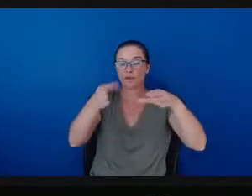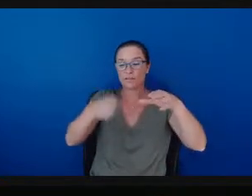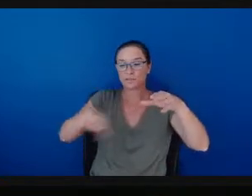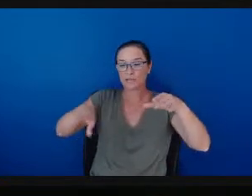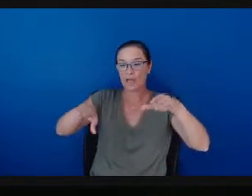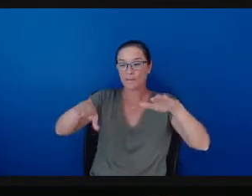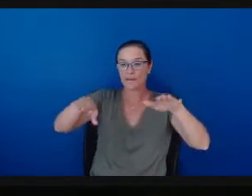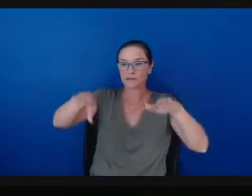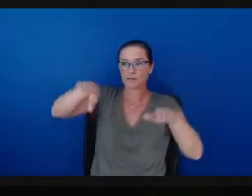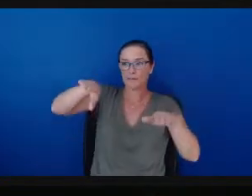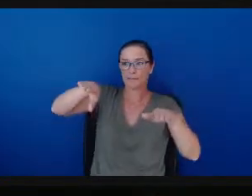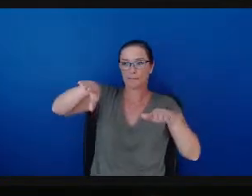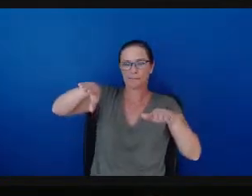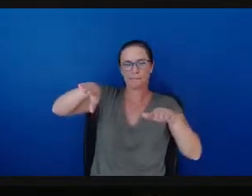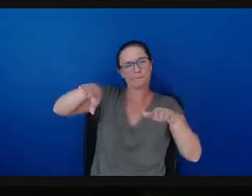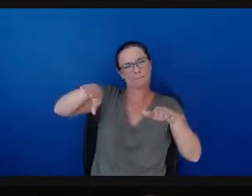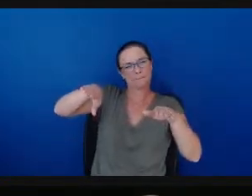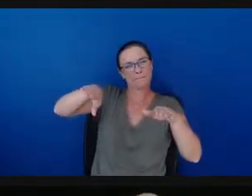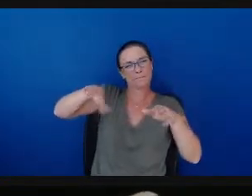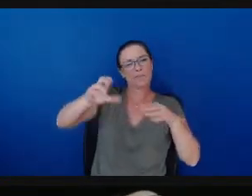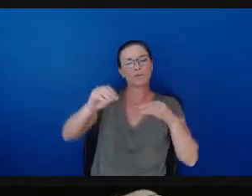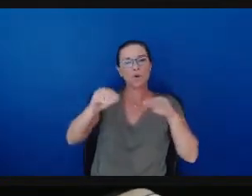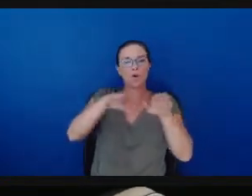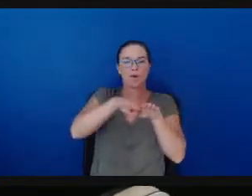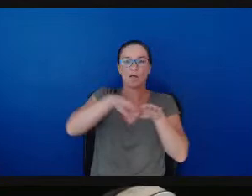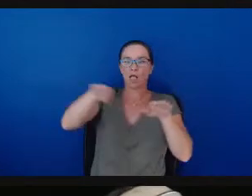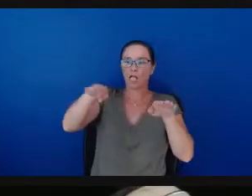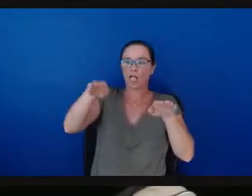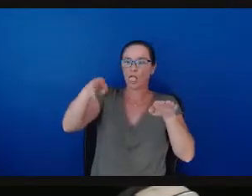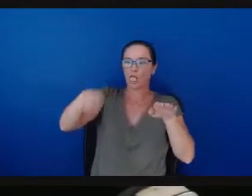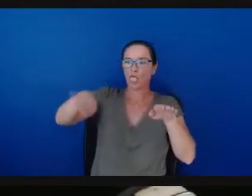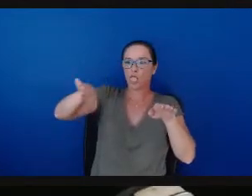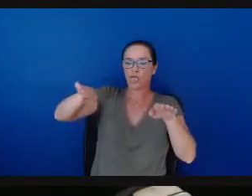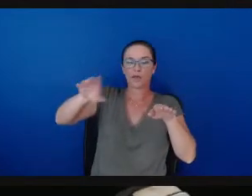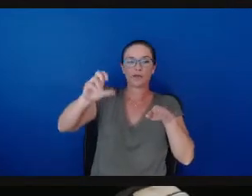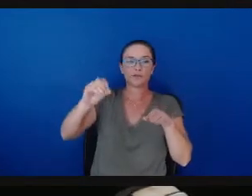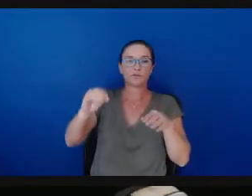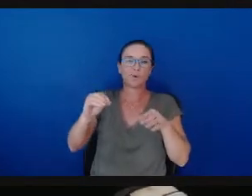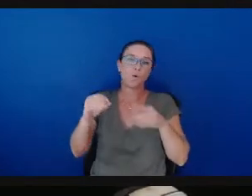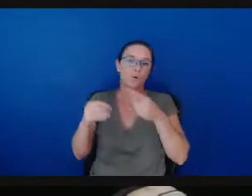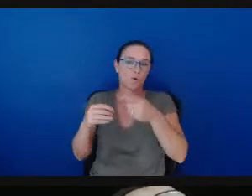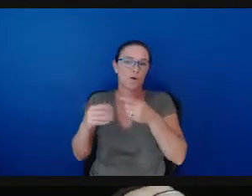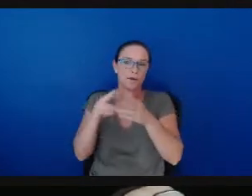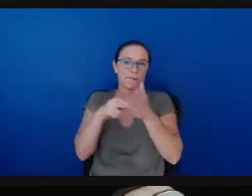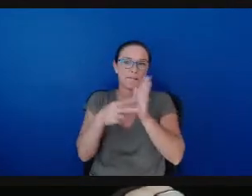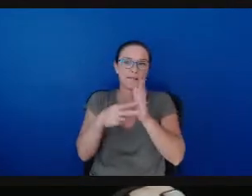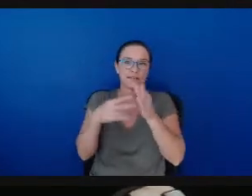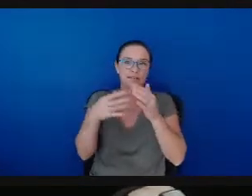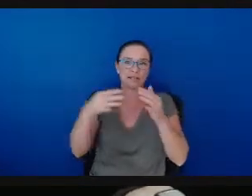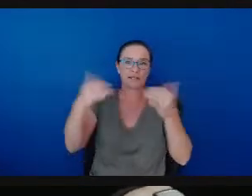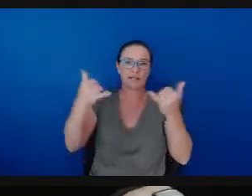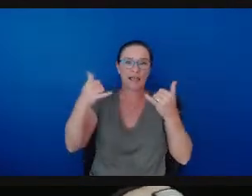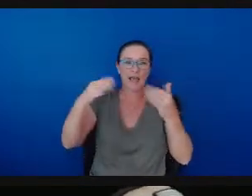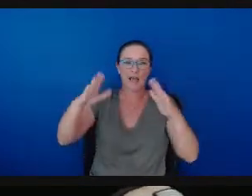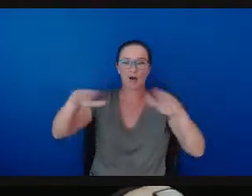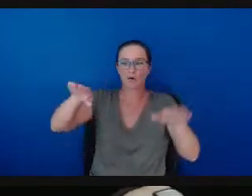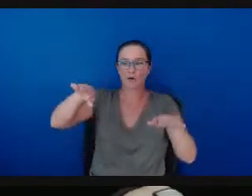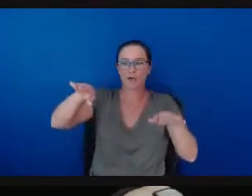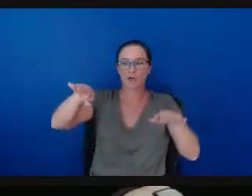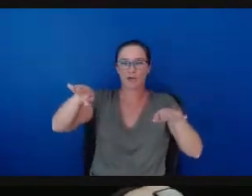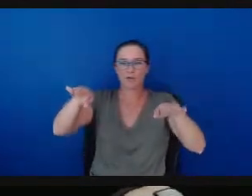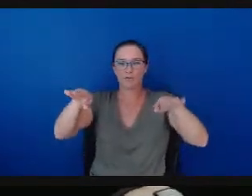eruption was coming up on one side of the crater and not the other. And so then it was pushing up that side more so. Today it's the opposite. So we'll see if